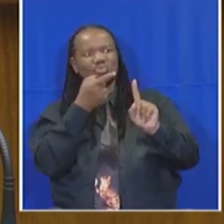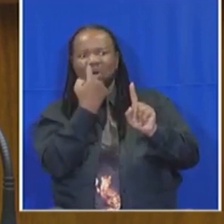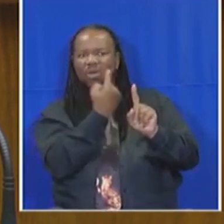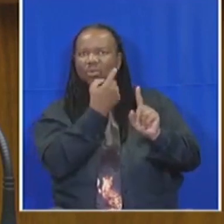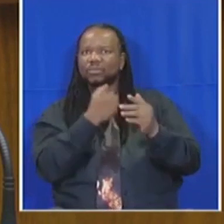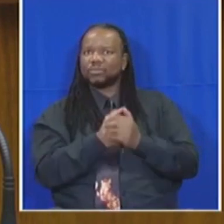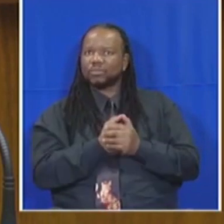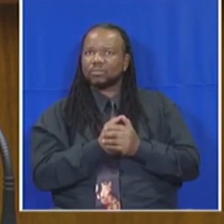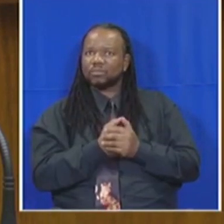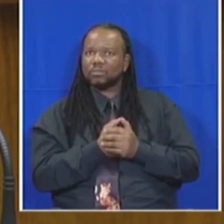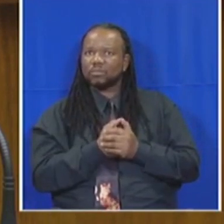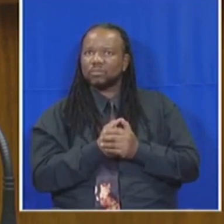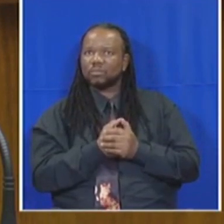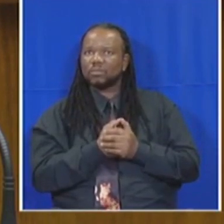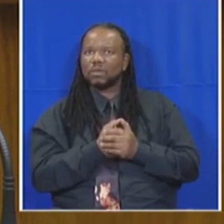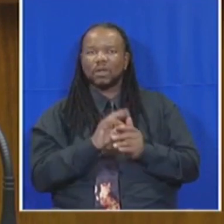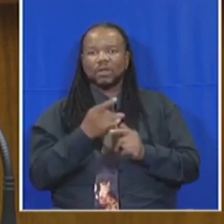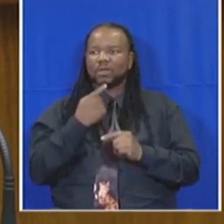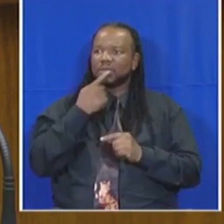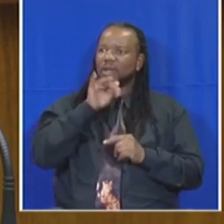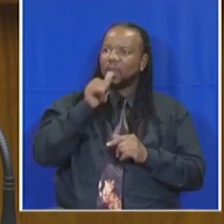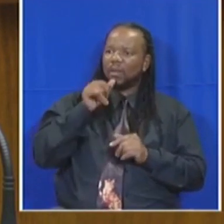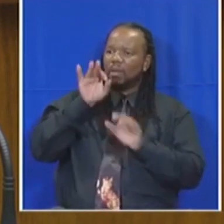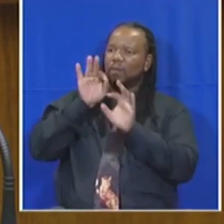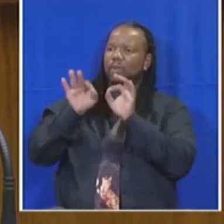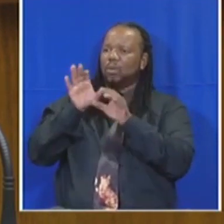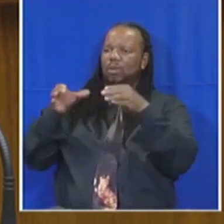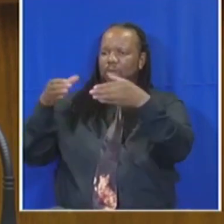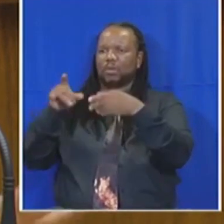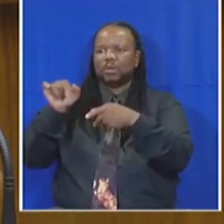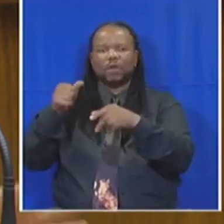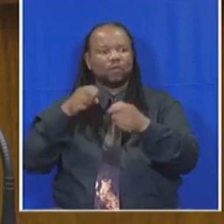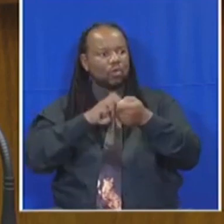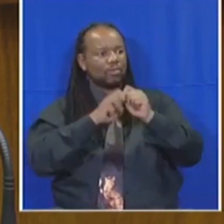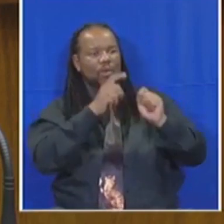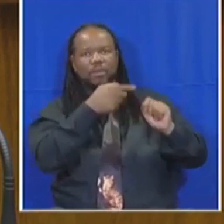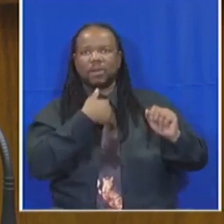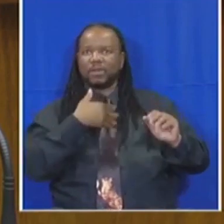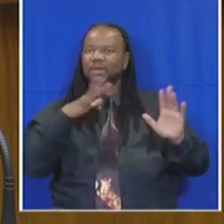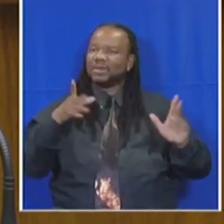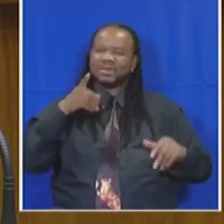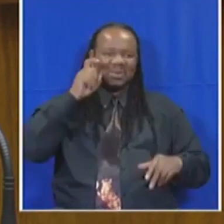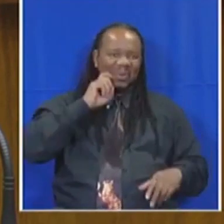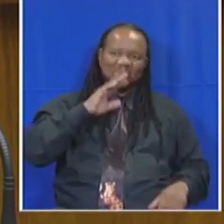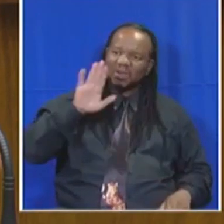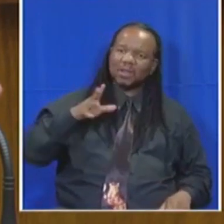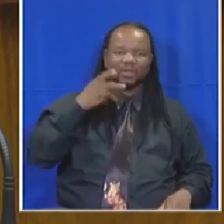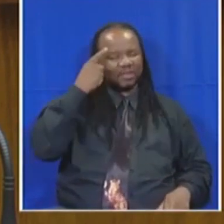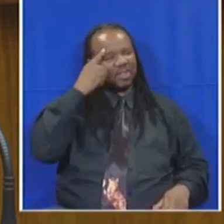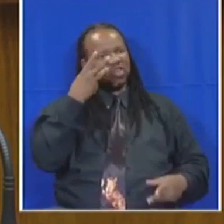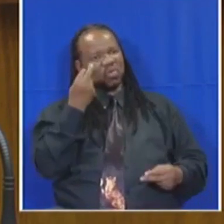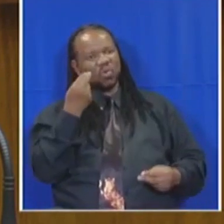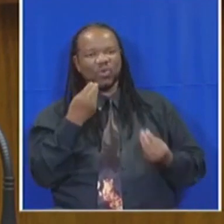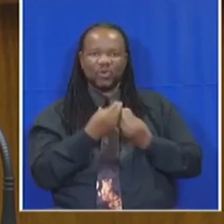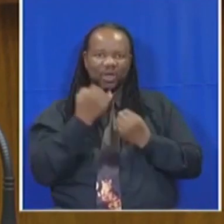Yeah. And also, this thing of blaming opposition parties in the media for your woes, it's really getting old. Think of something new.